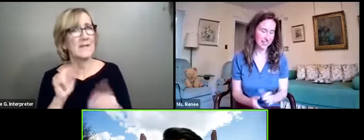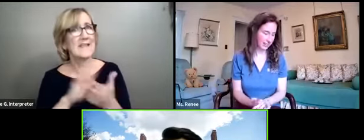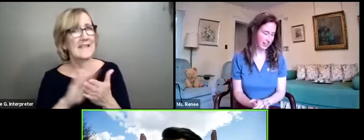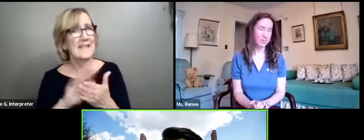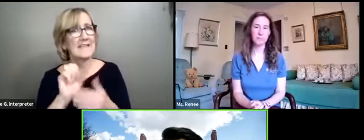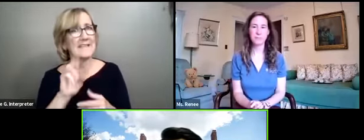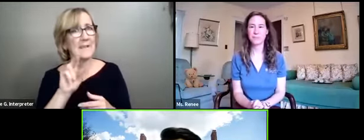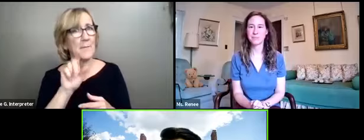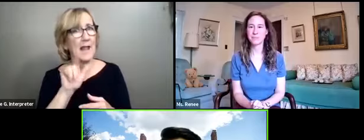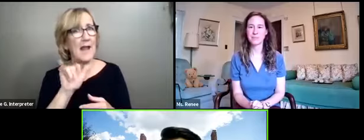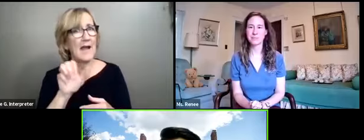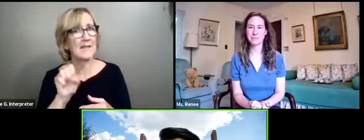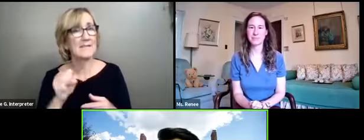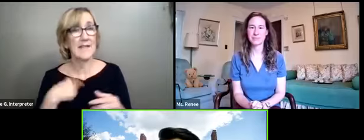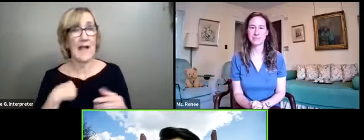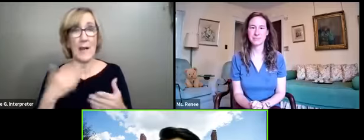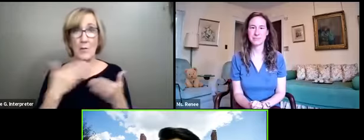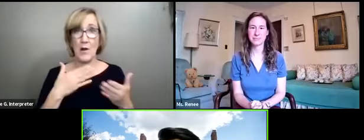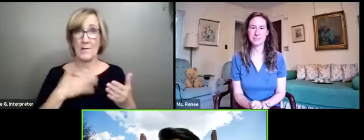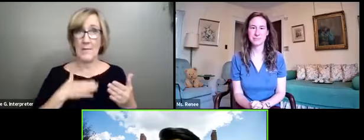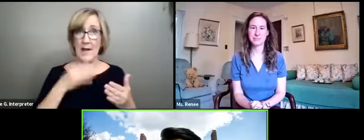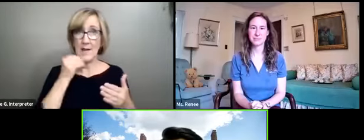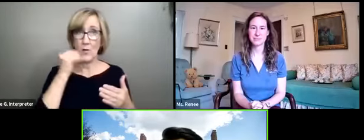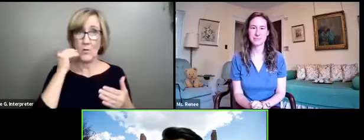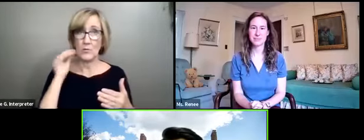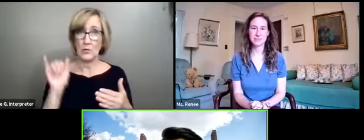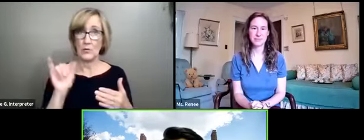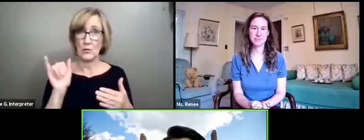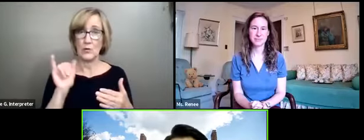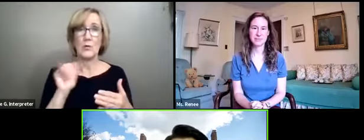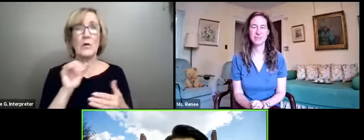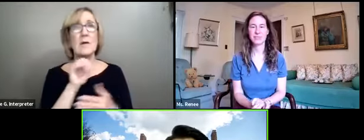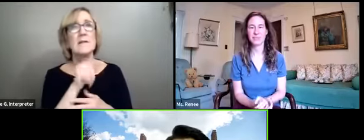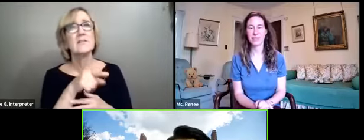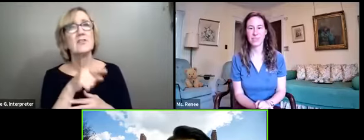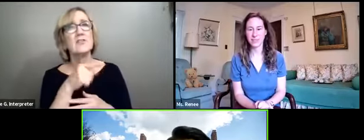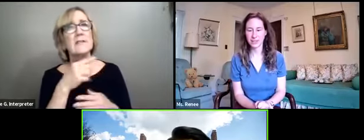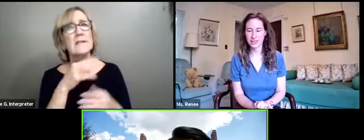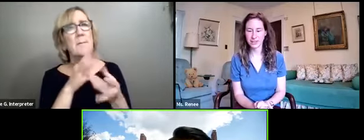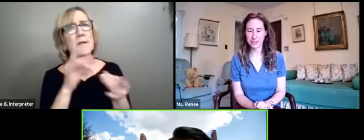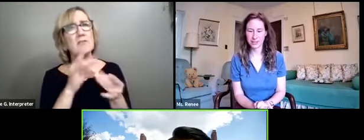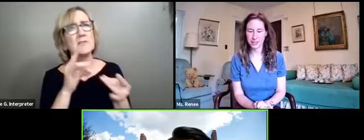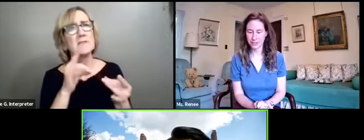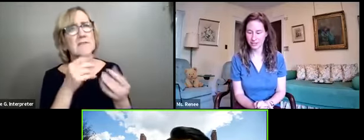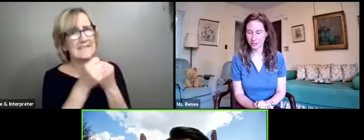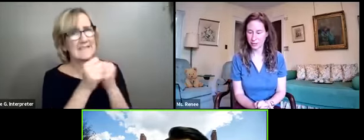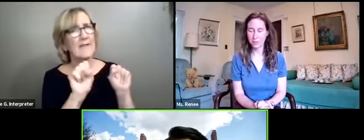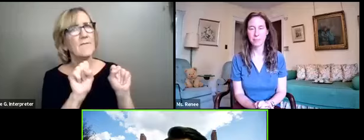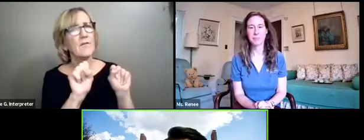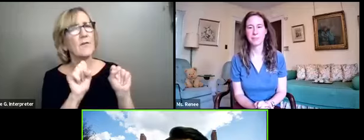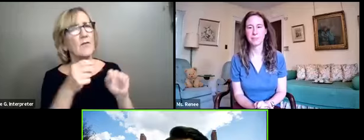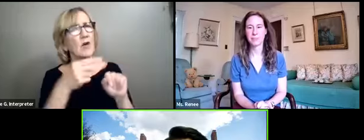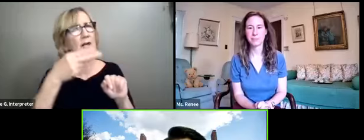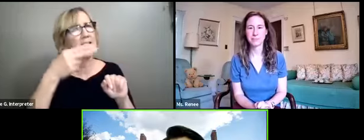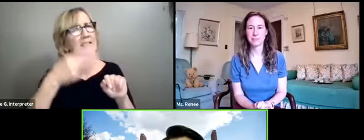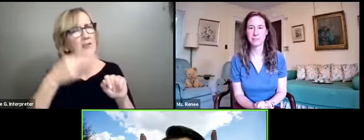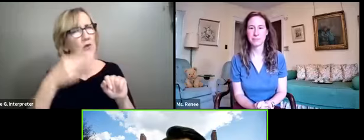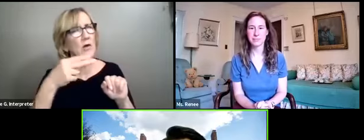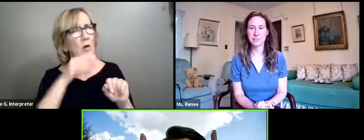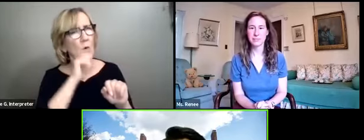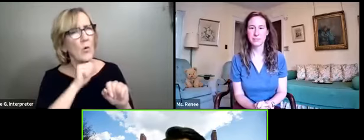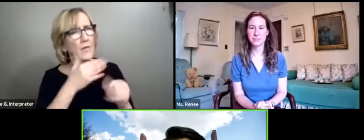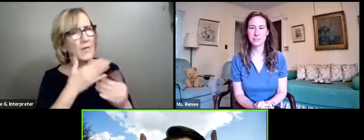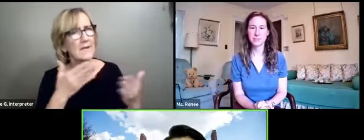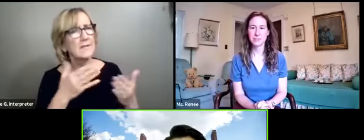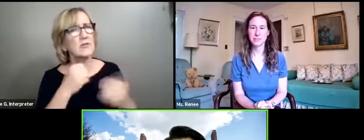into my own home since, like Ms. Renee was mentioning, how it's much safer for historic surfaces to use the